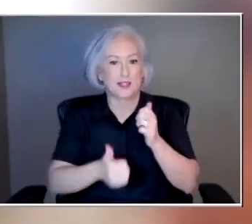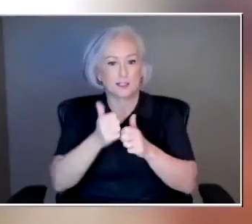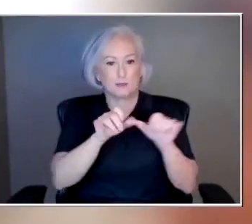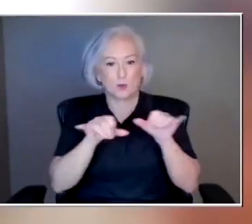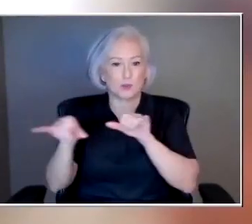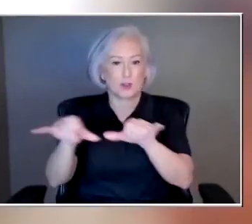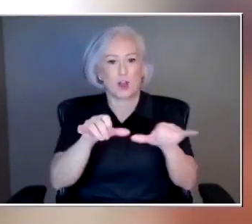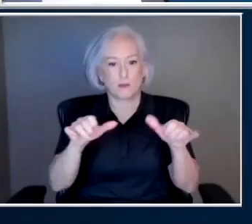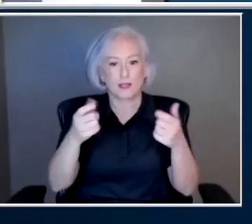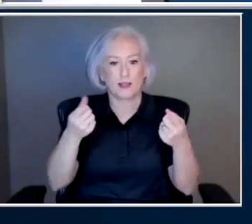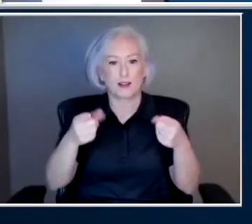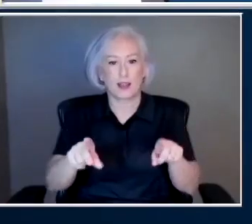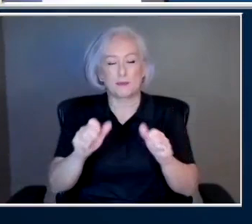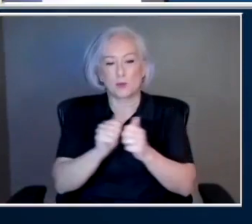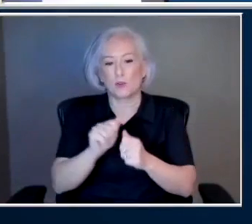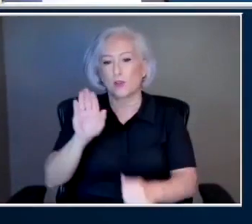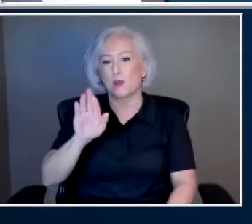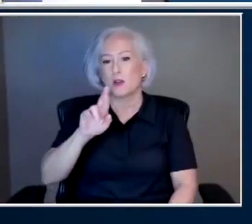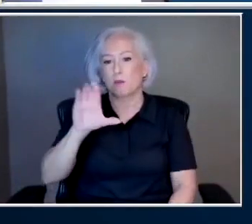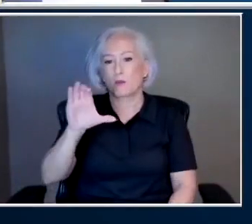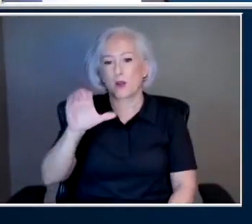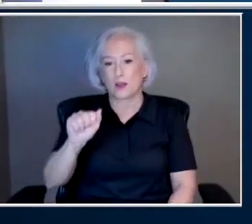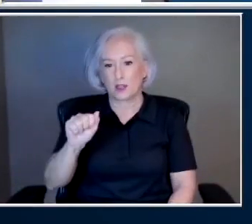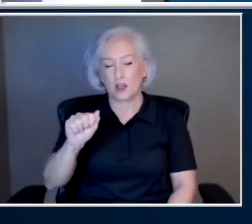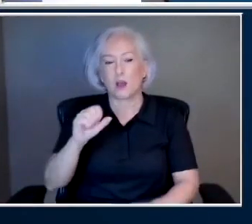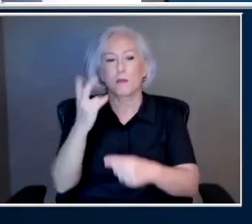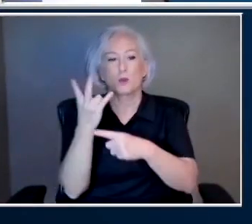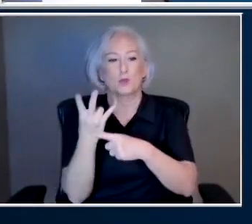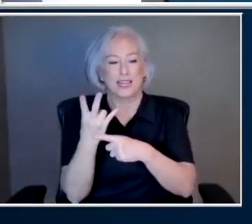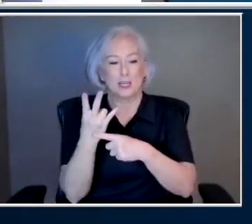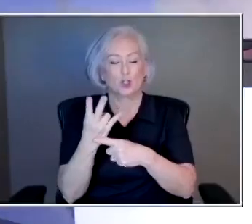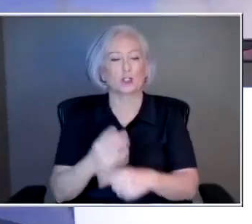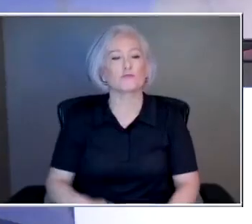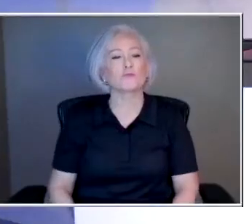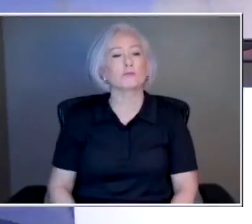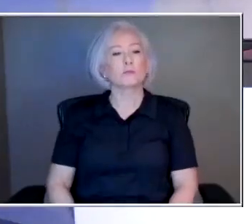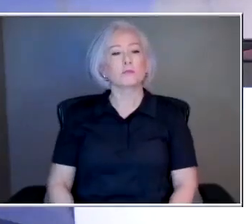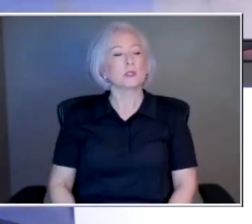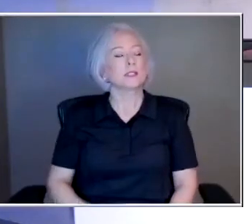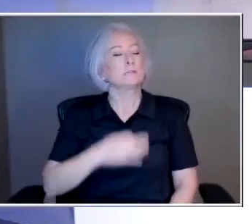mutations. Mila, question for you. How did your husband take the news?